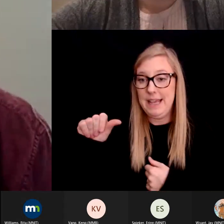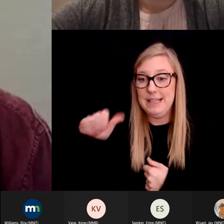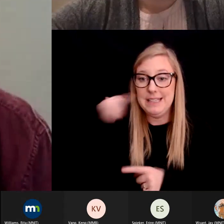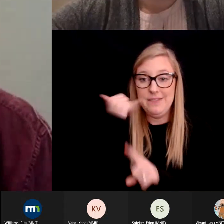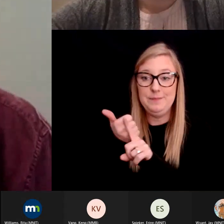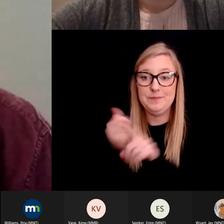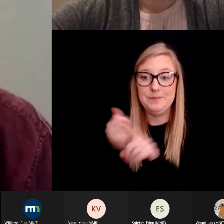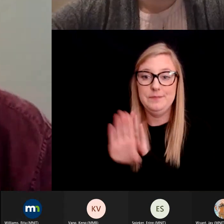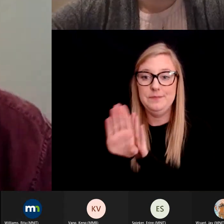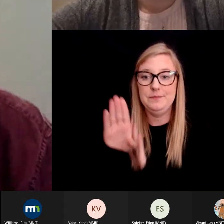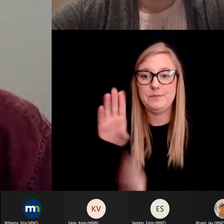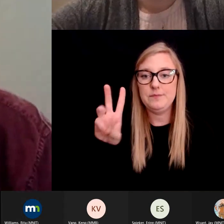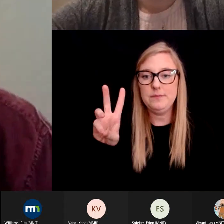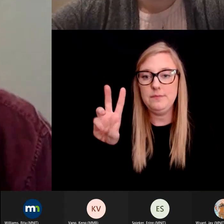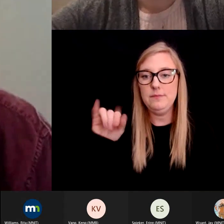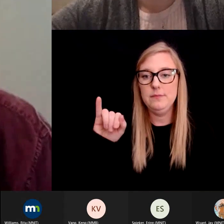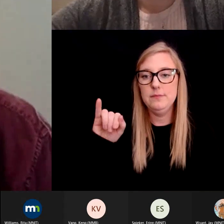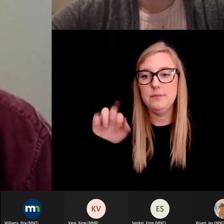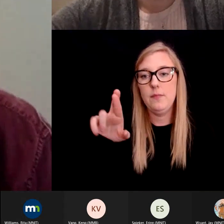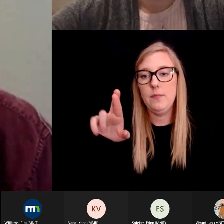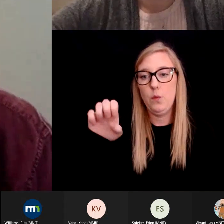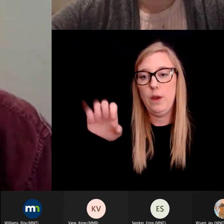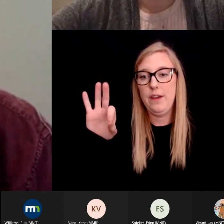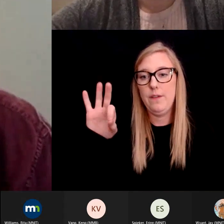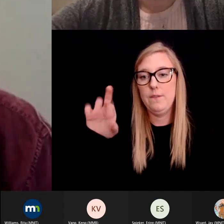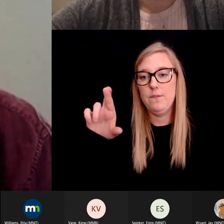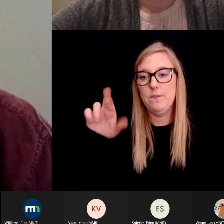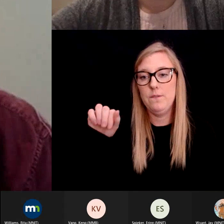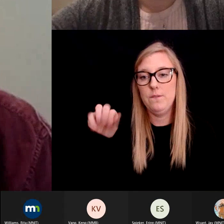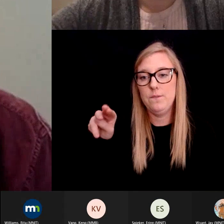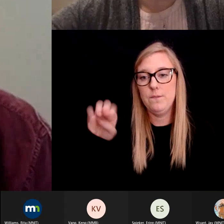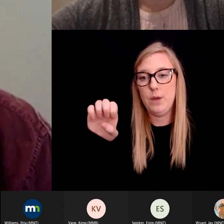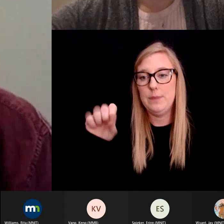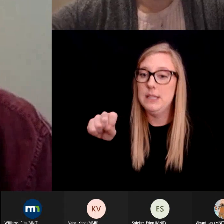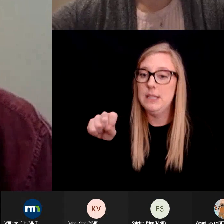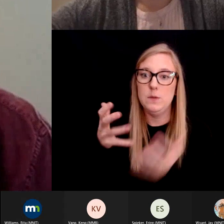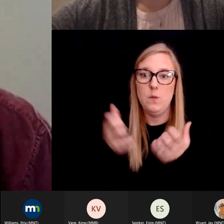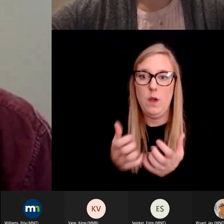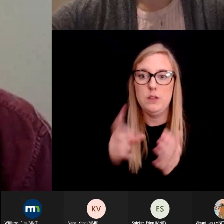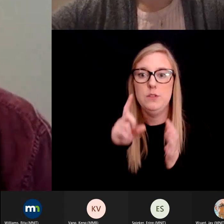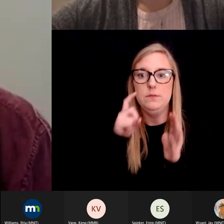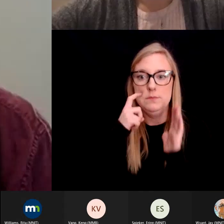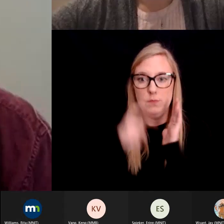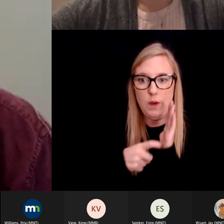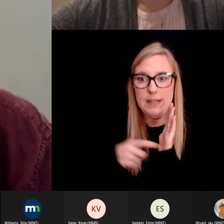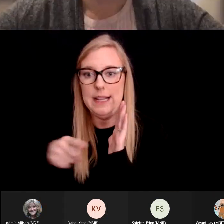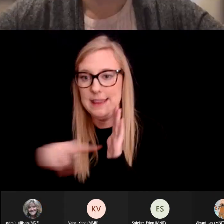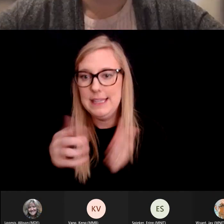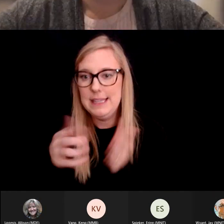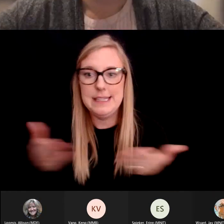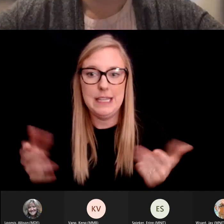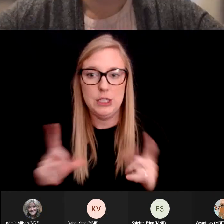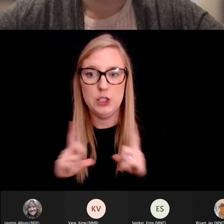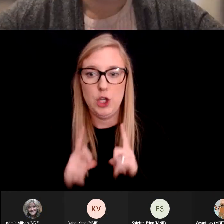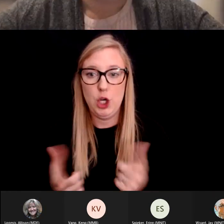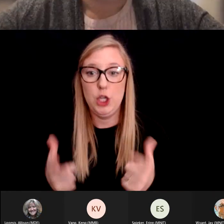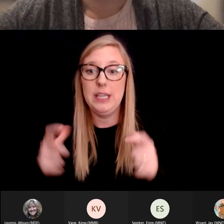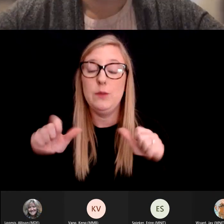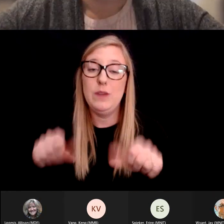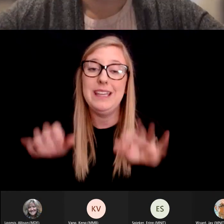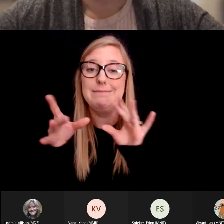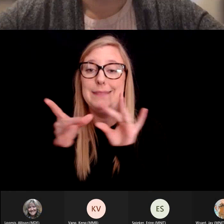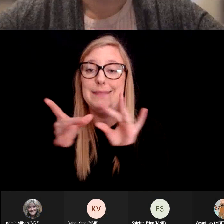wireframes, yeah, we absolutely want to account for these things at that early stage. And we can annotate a lot of these things as